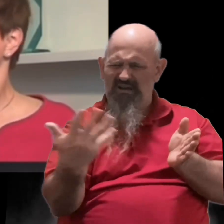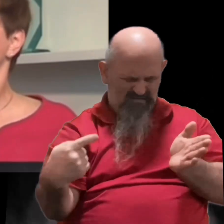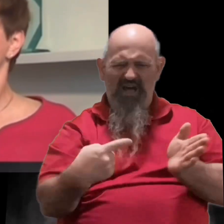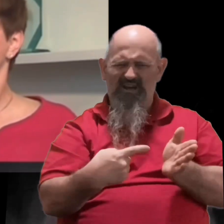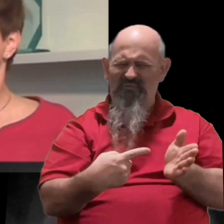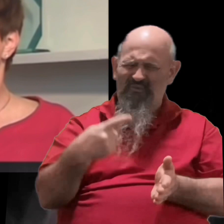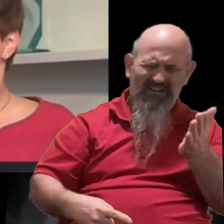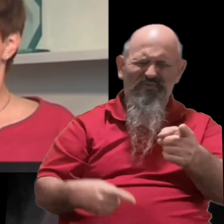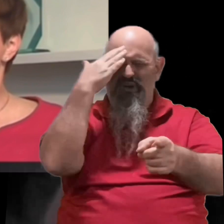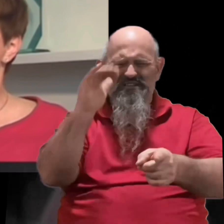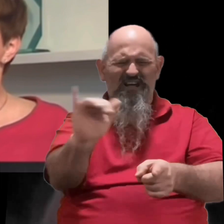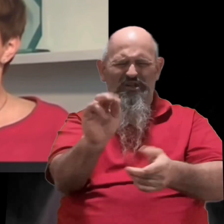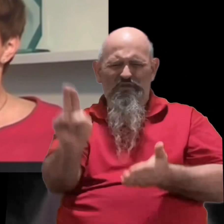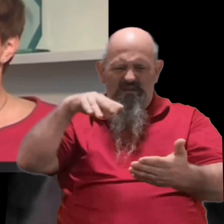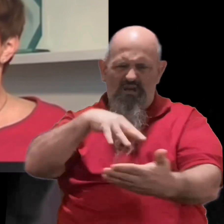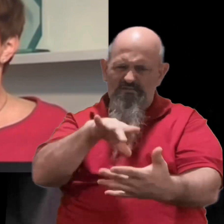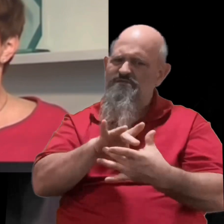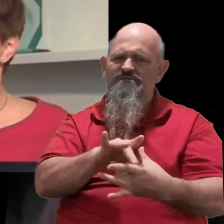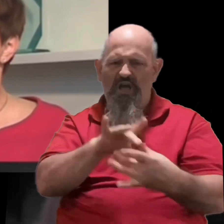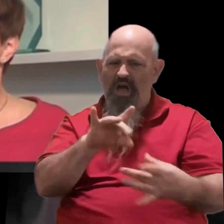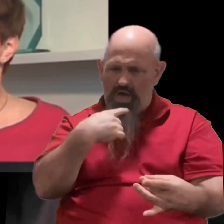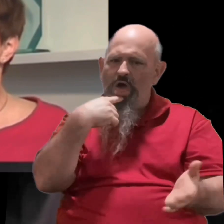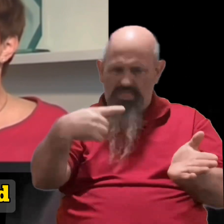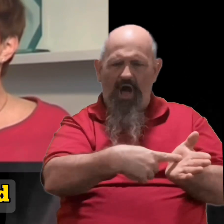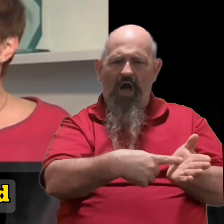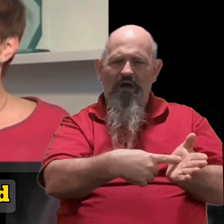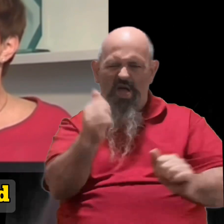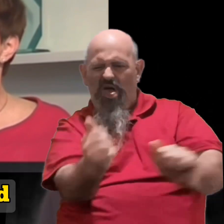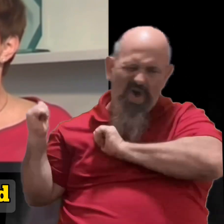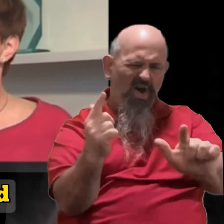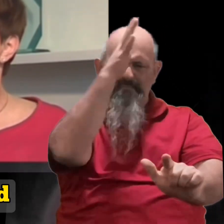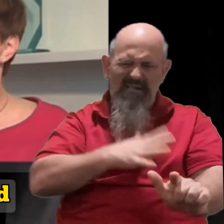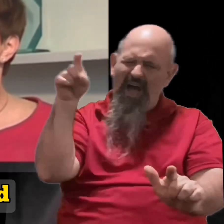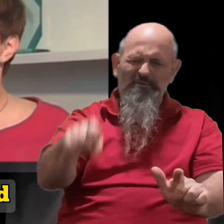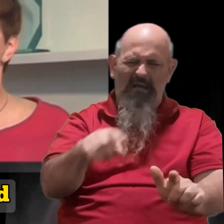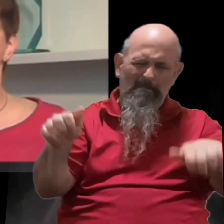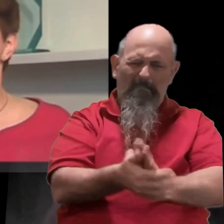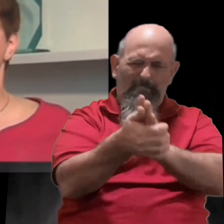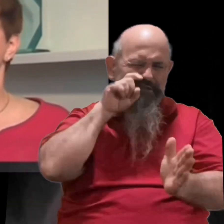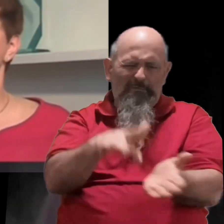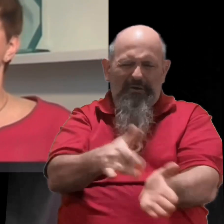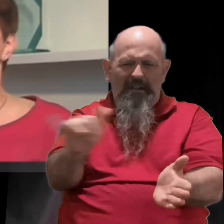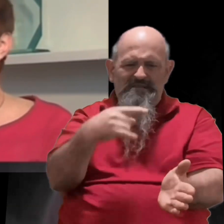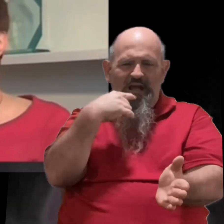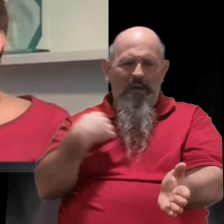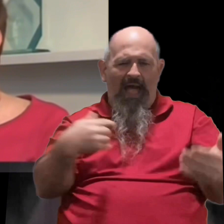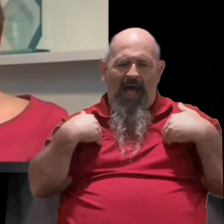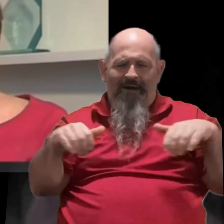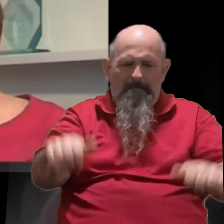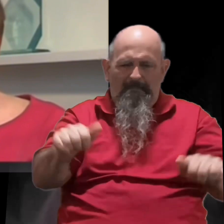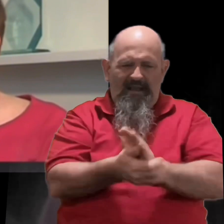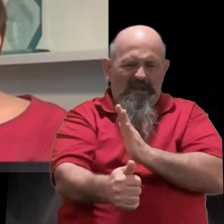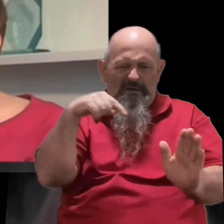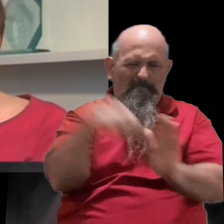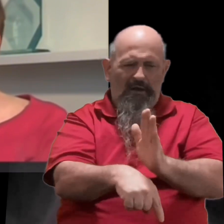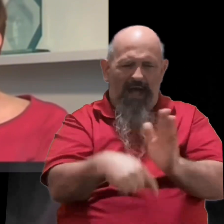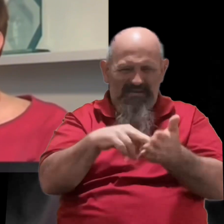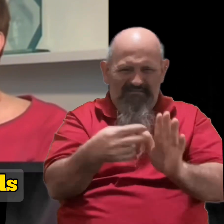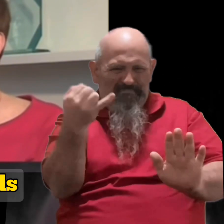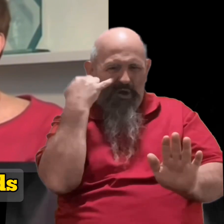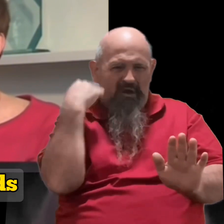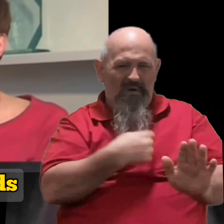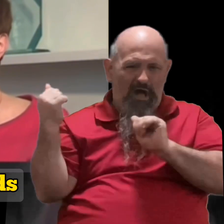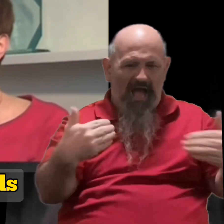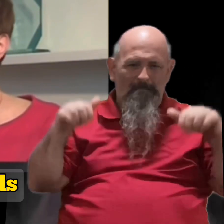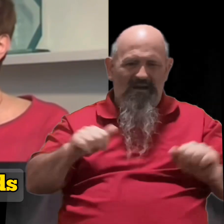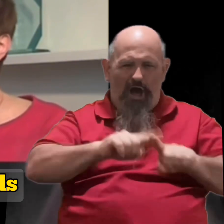this? Like this university saying that all men have the potential to be abusers. That's like saying we all have the potential to be murderers. I mean, I suppose we all